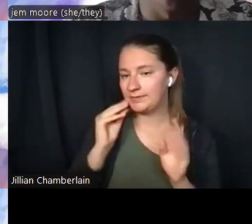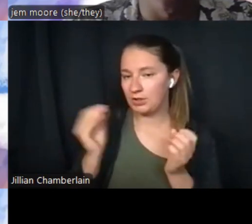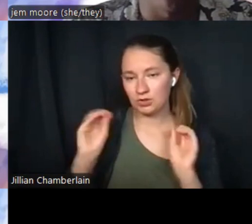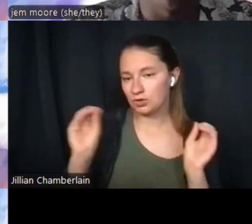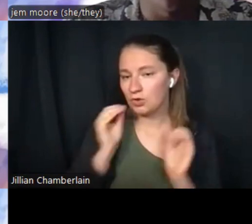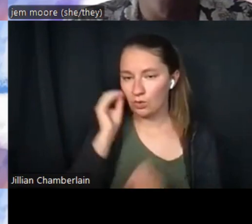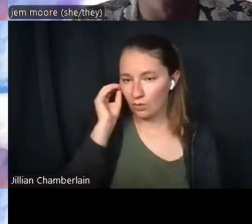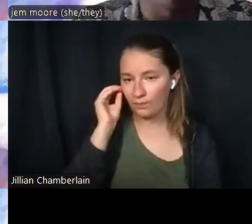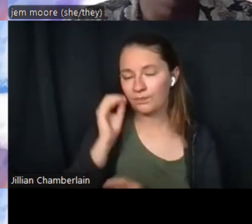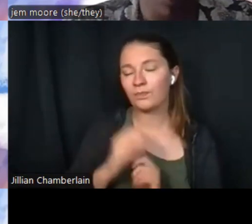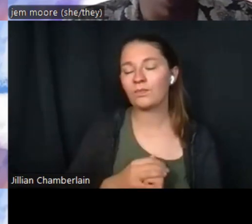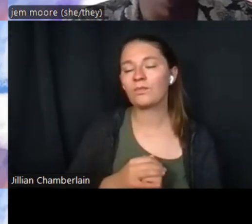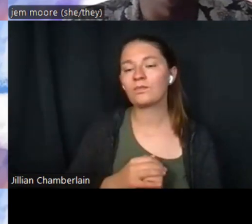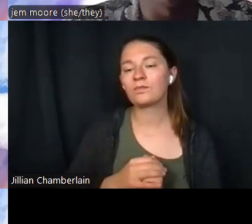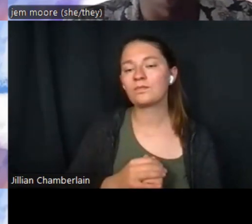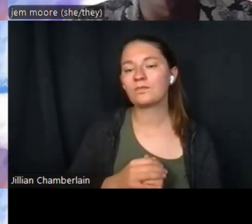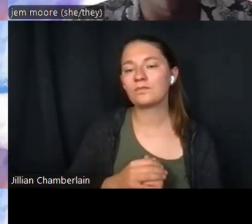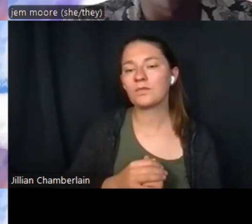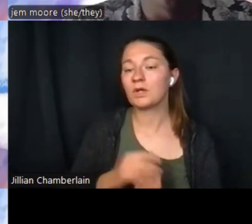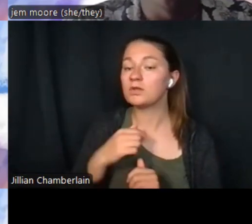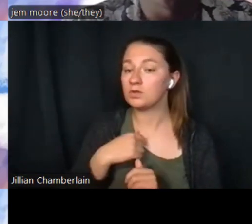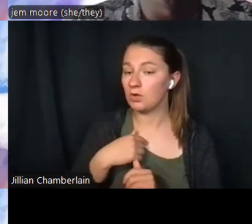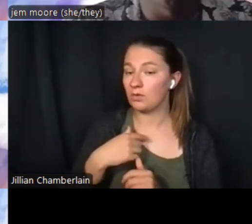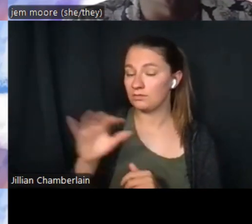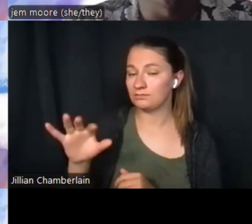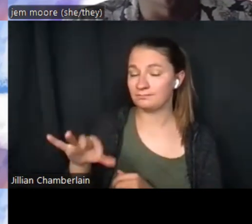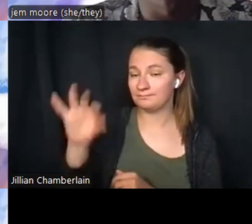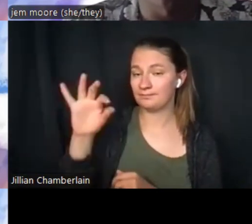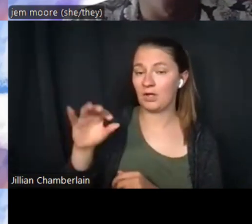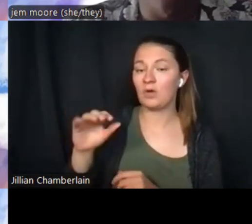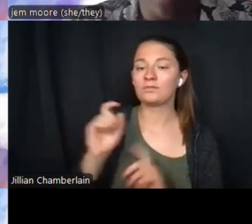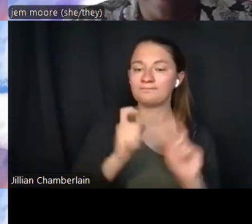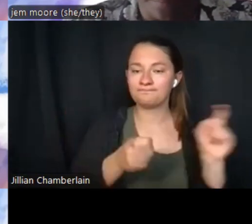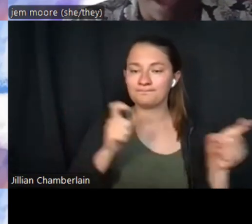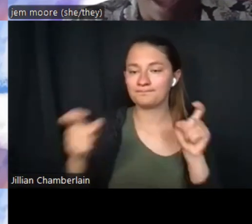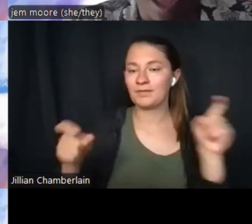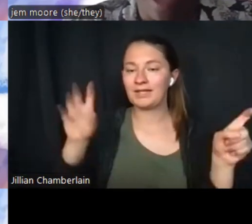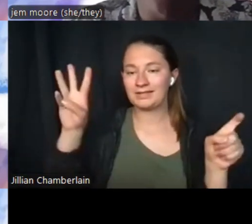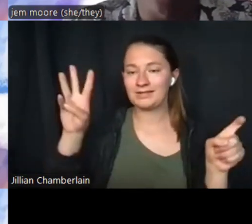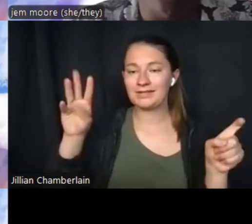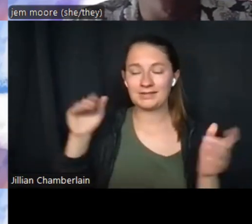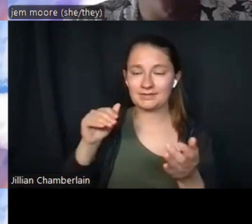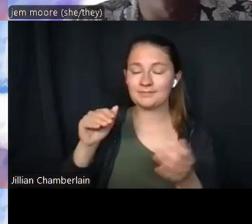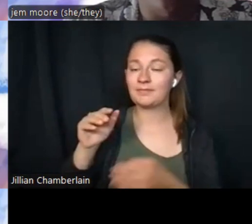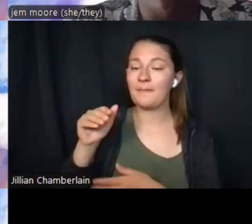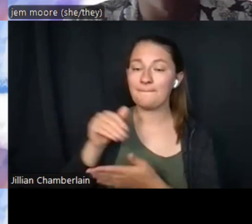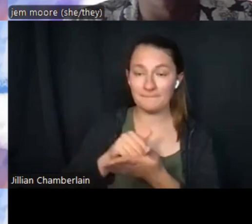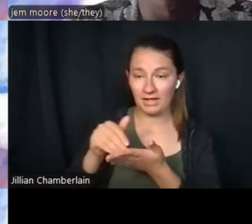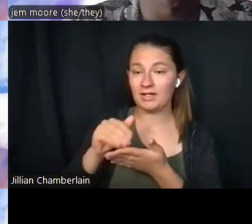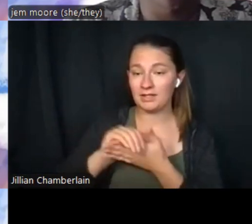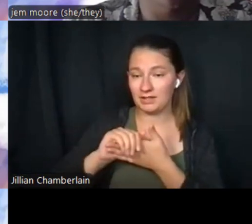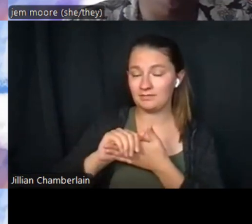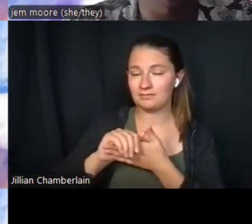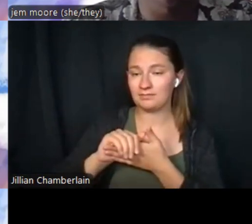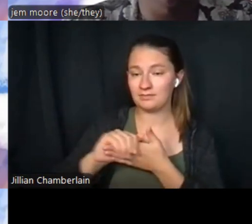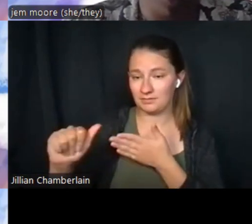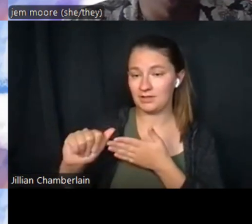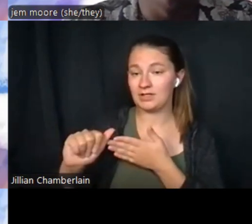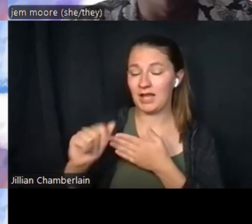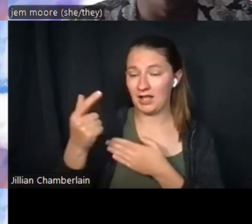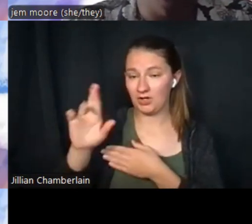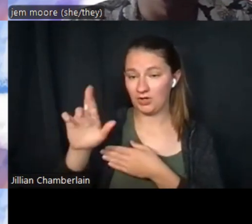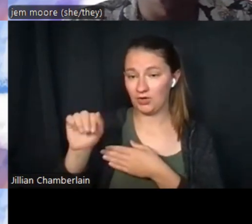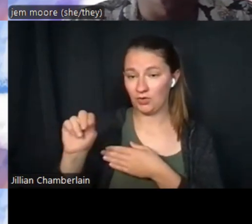and doling out about a $6 million grant to each of these programs. And I was lucky to actually get to head that